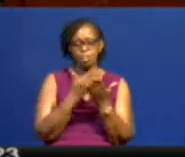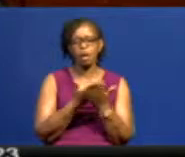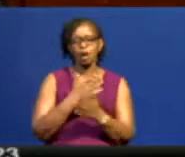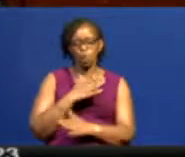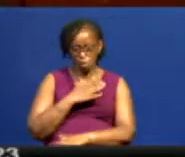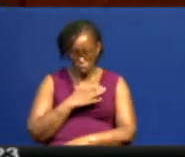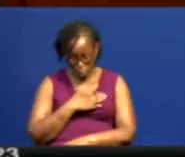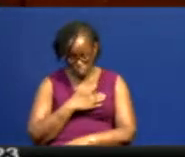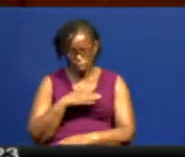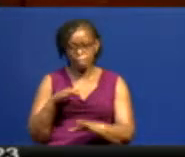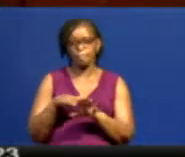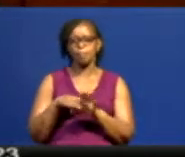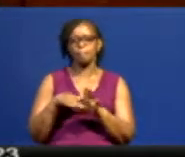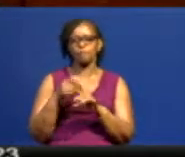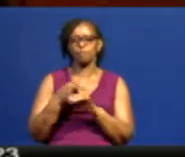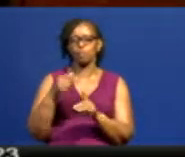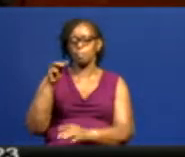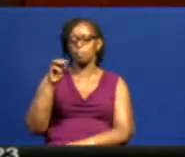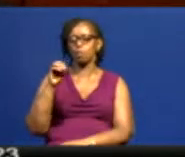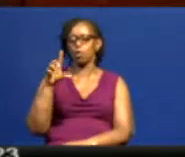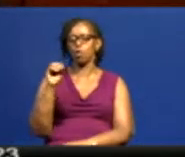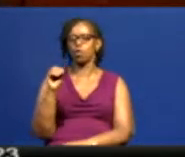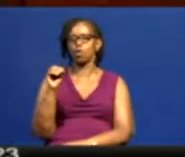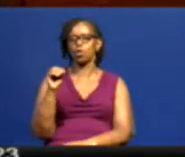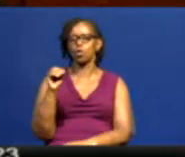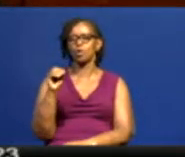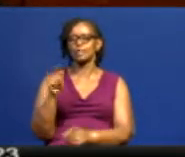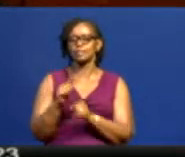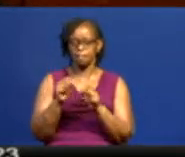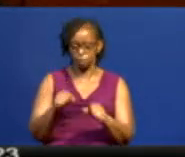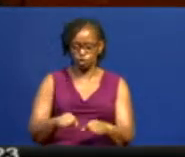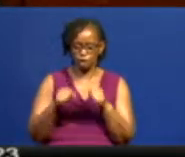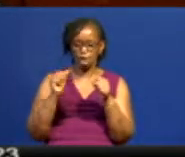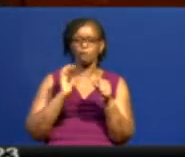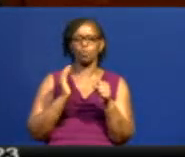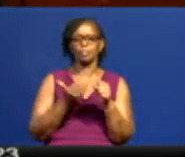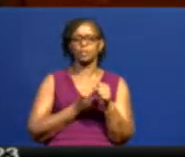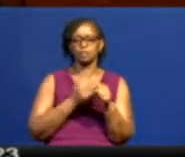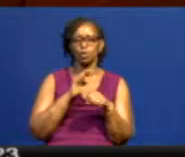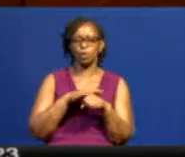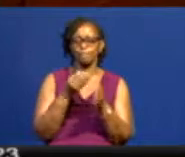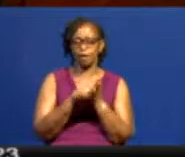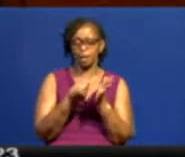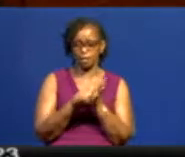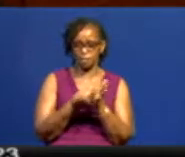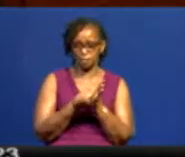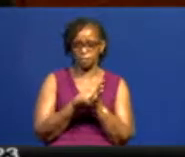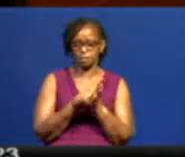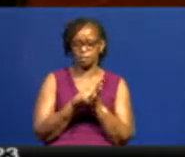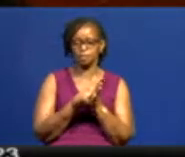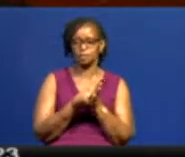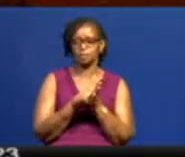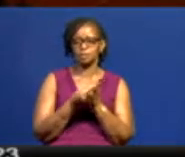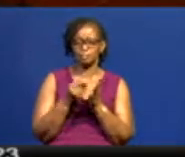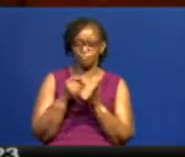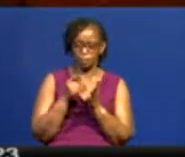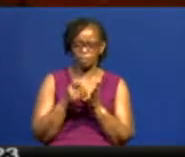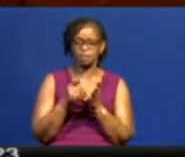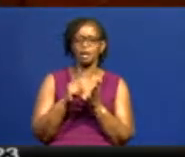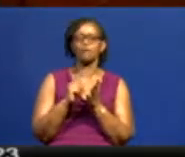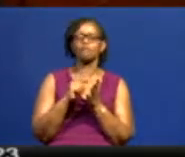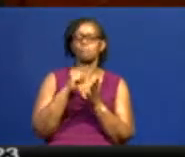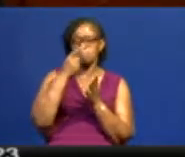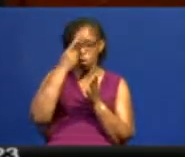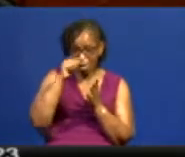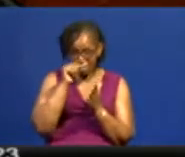Honorable Kimani Kuria, and of course the Chairman of Committee on Finance for this progressive